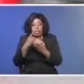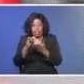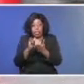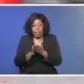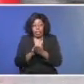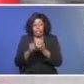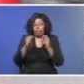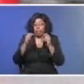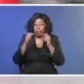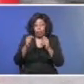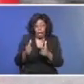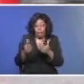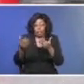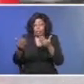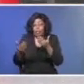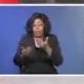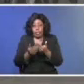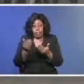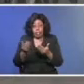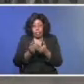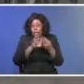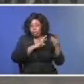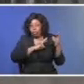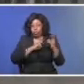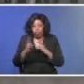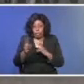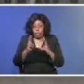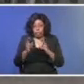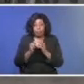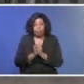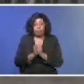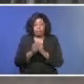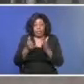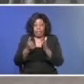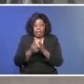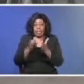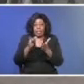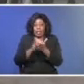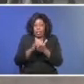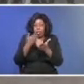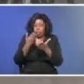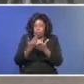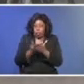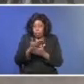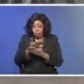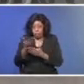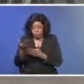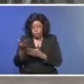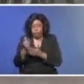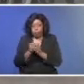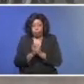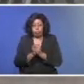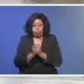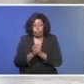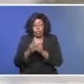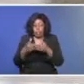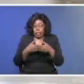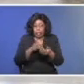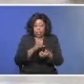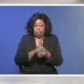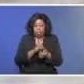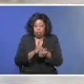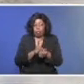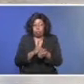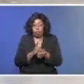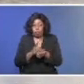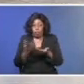now fast, it's now easy, and ready where you are. But is that a good thing? Listen in on the views of a leading doctor